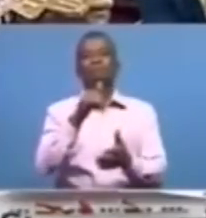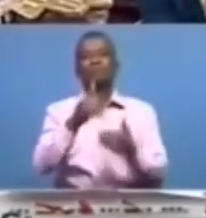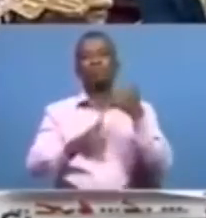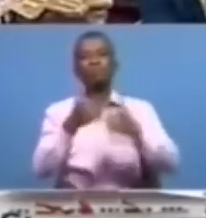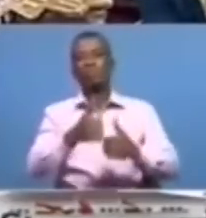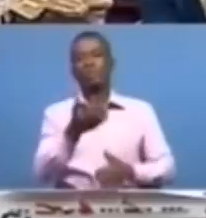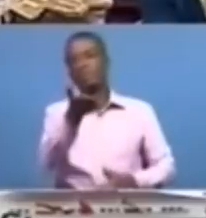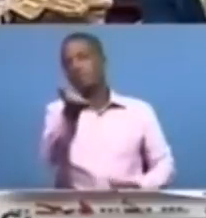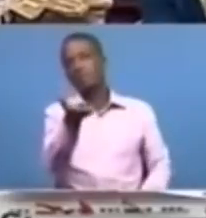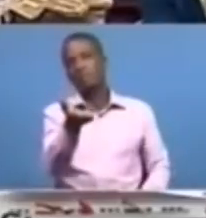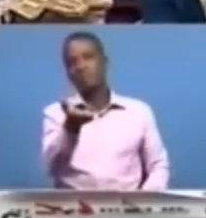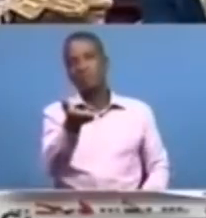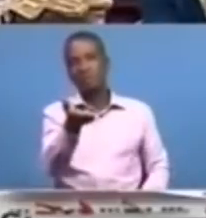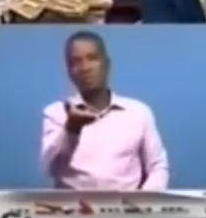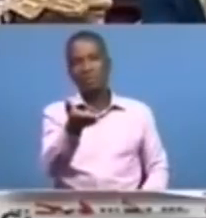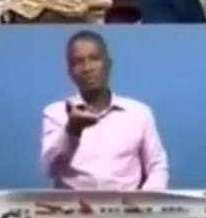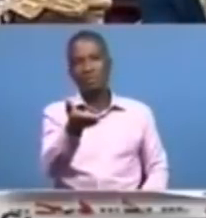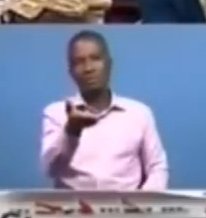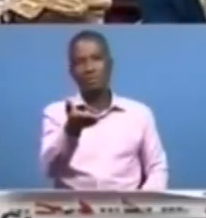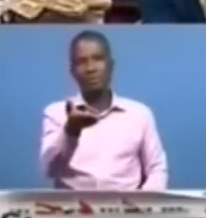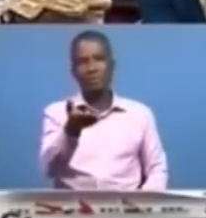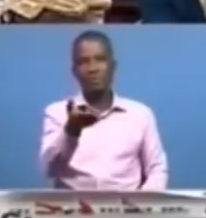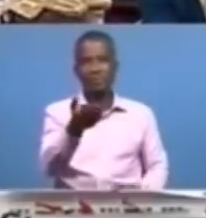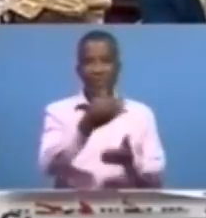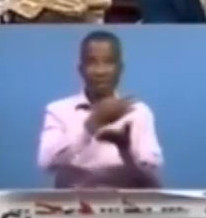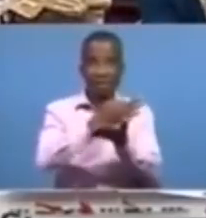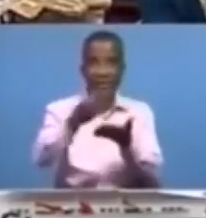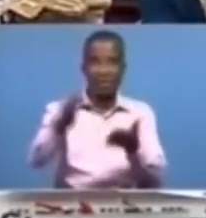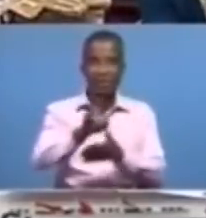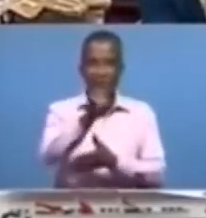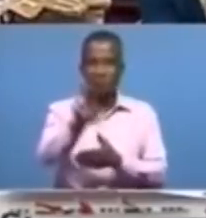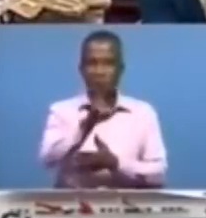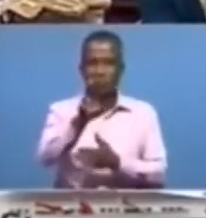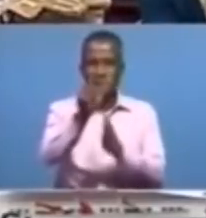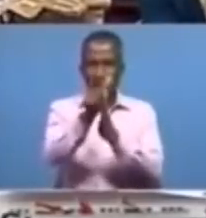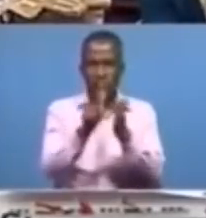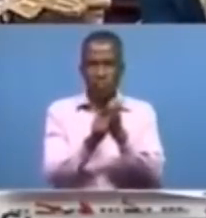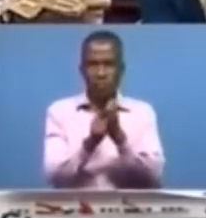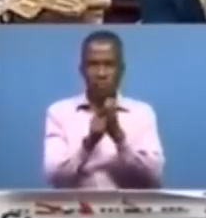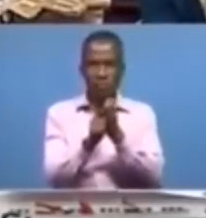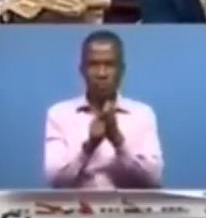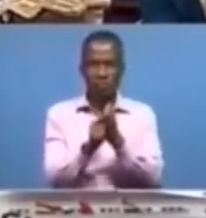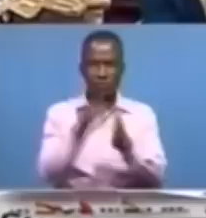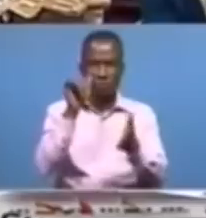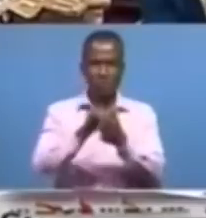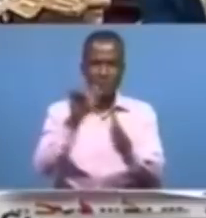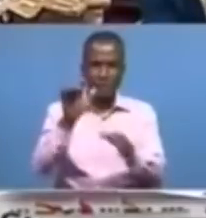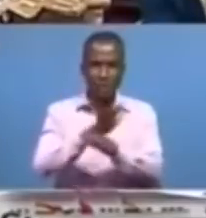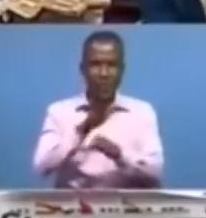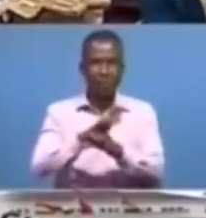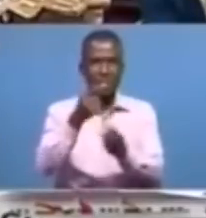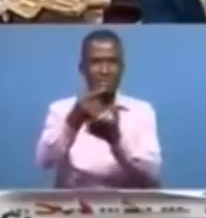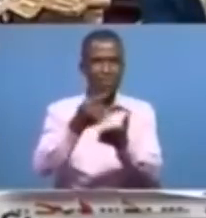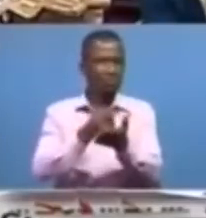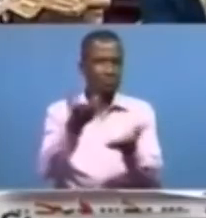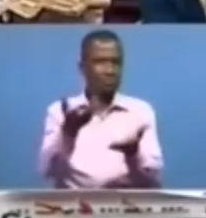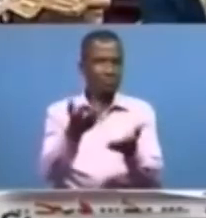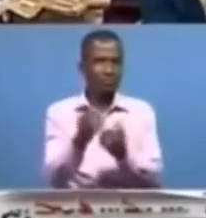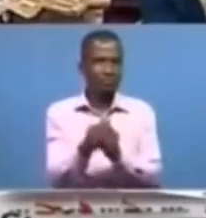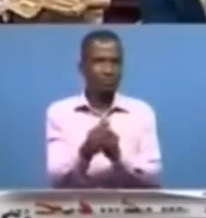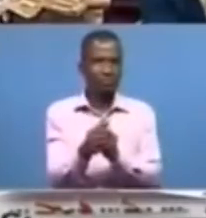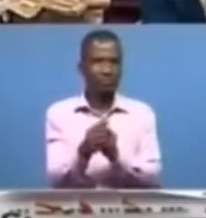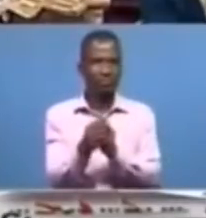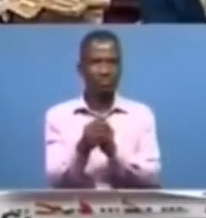The failure to apply a statute of the law of Ghana is enough of a miscarriage of justice